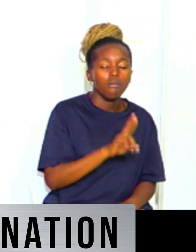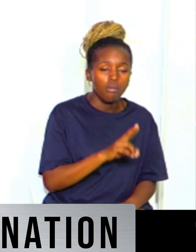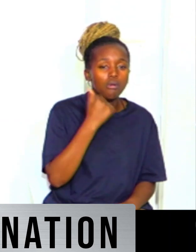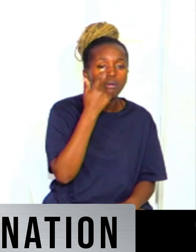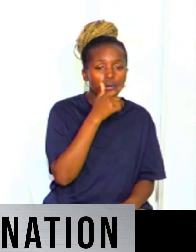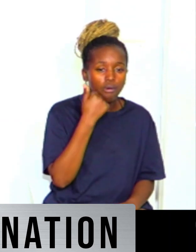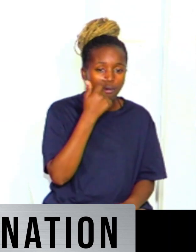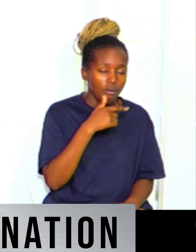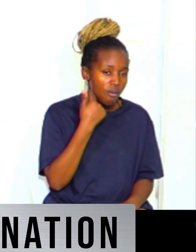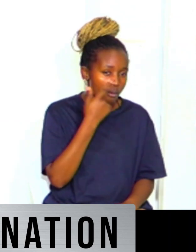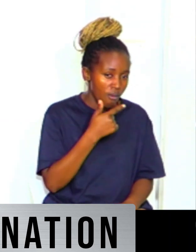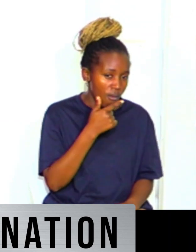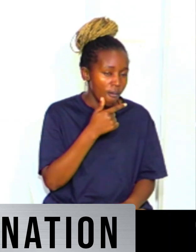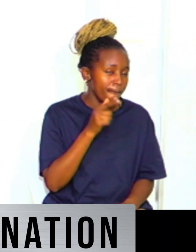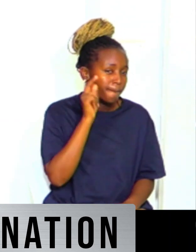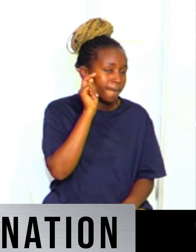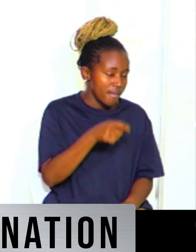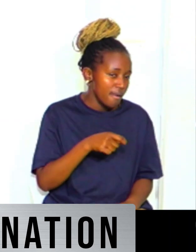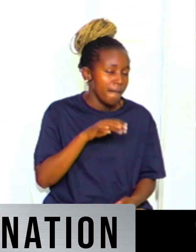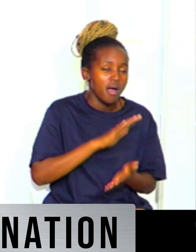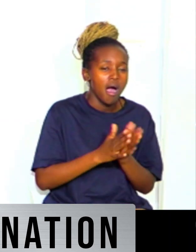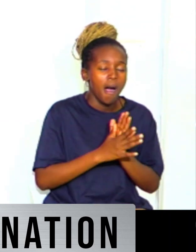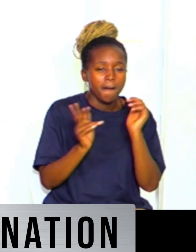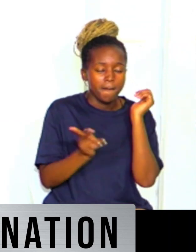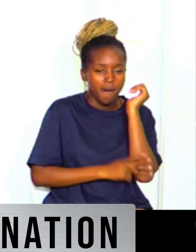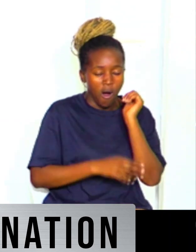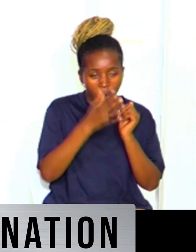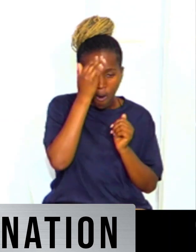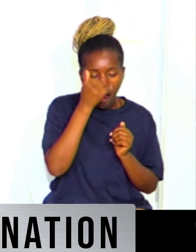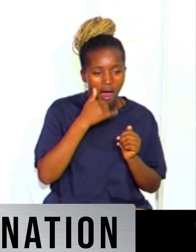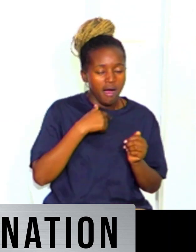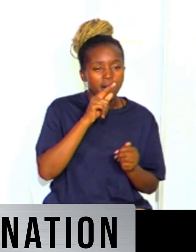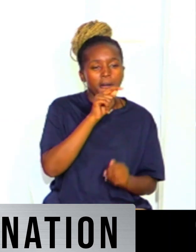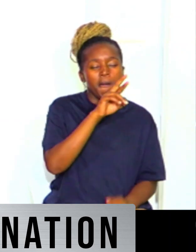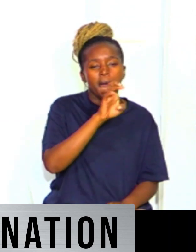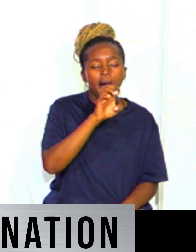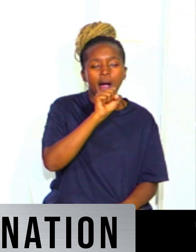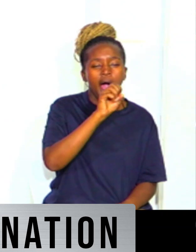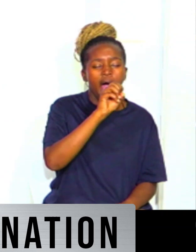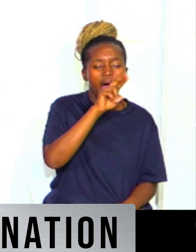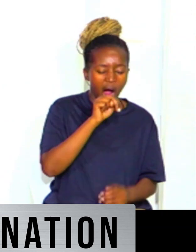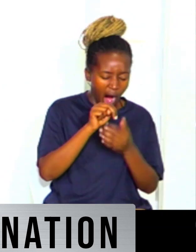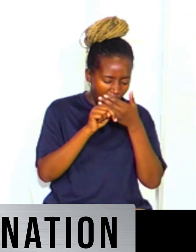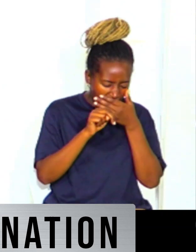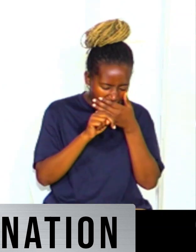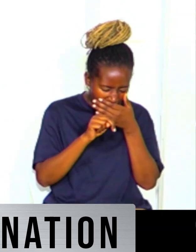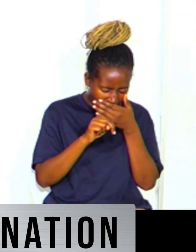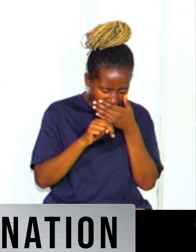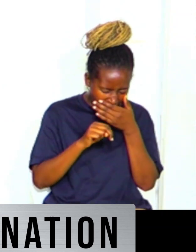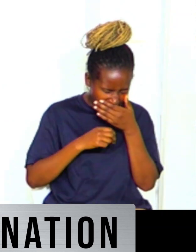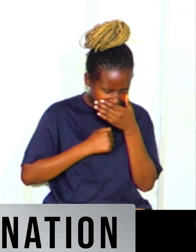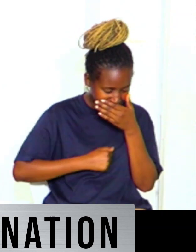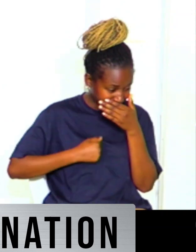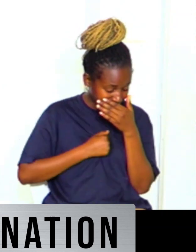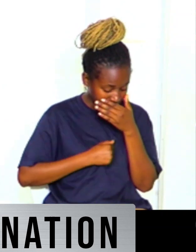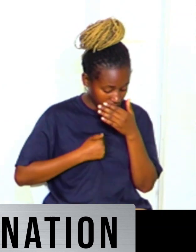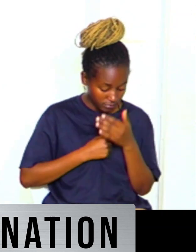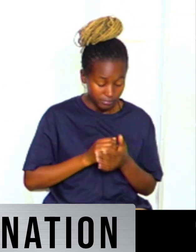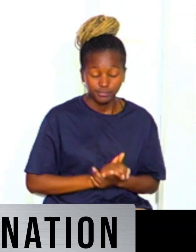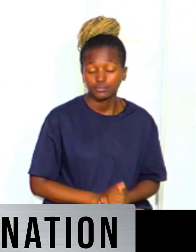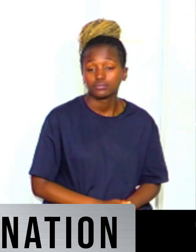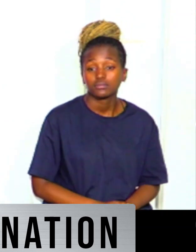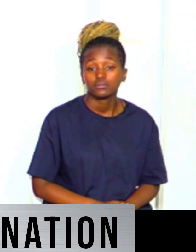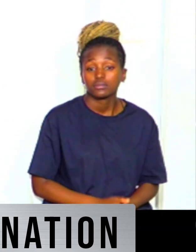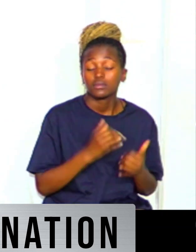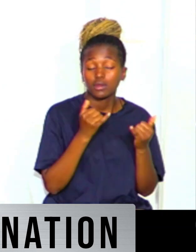being charged for treason. Unaona? So it's different. The case yake is still in court. Jamaa, the party has been